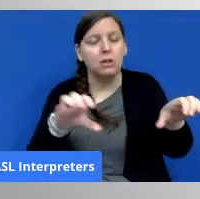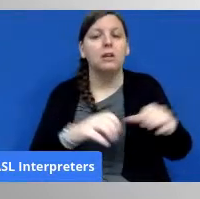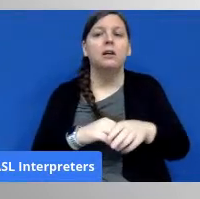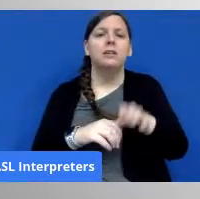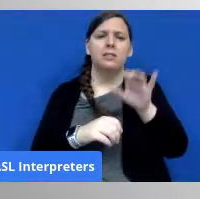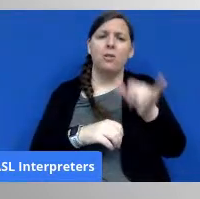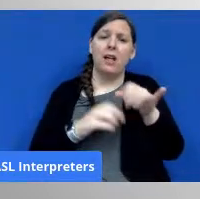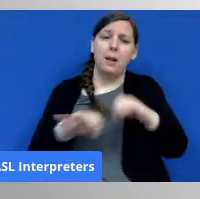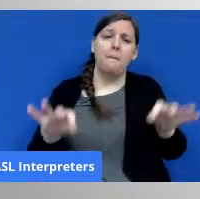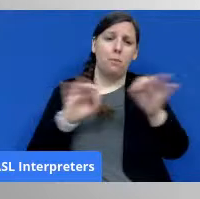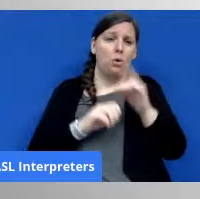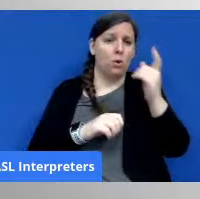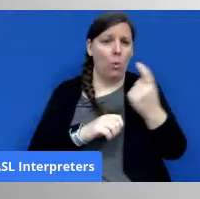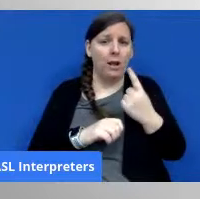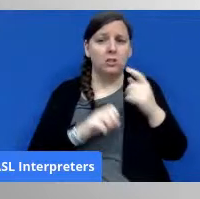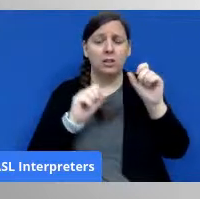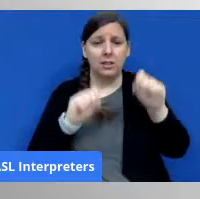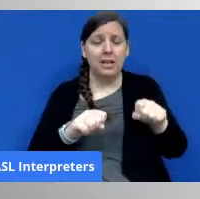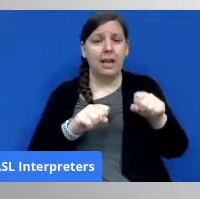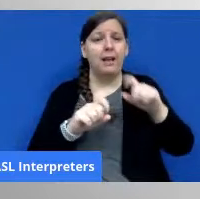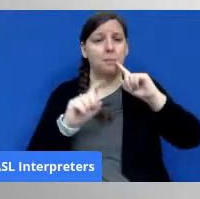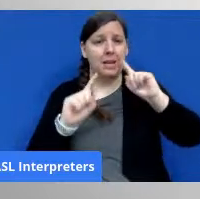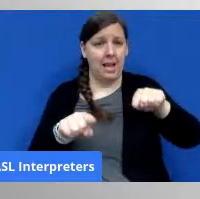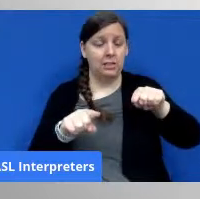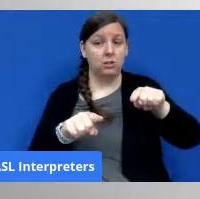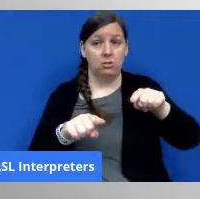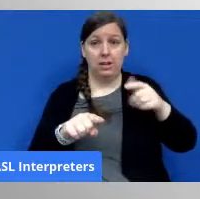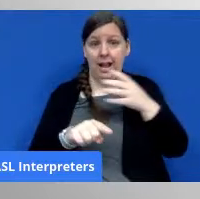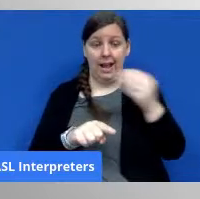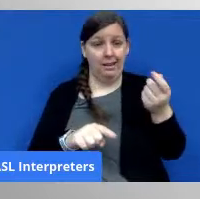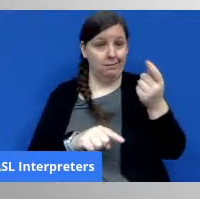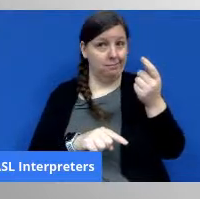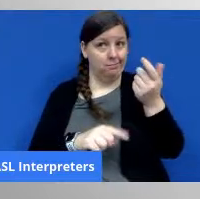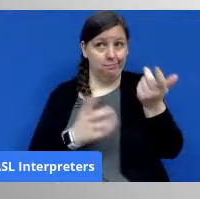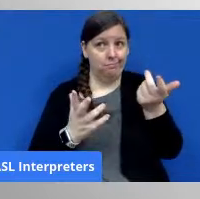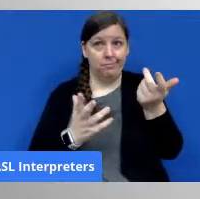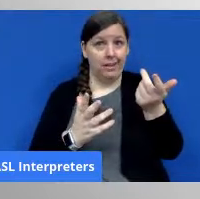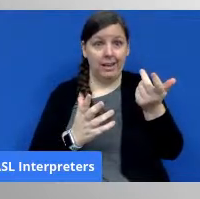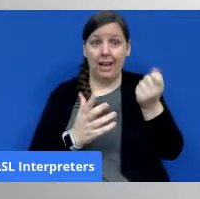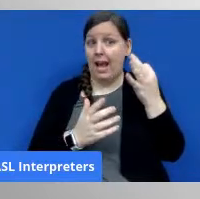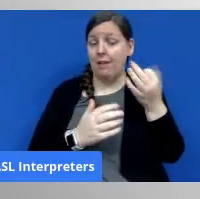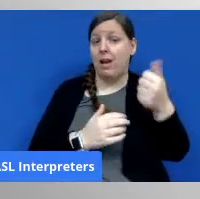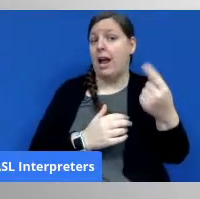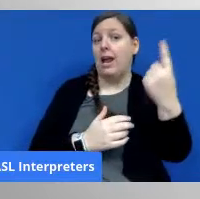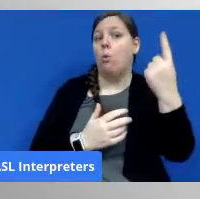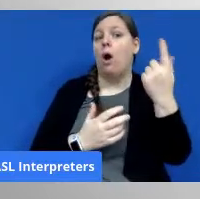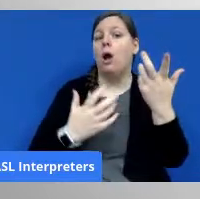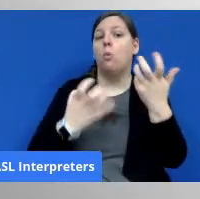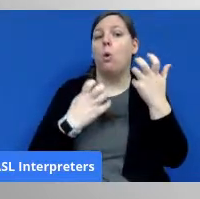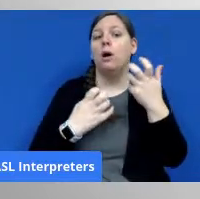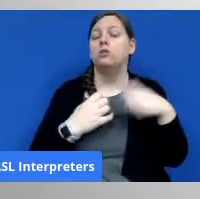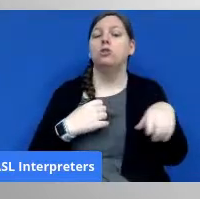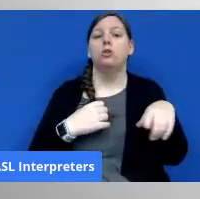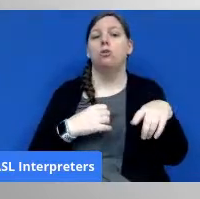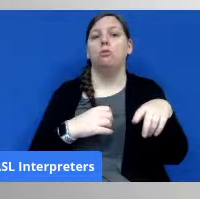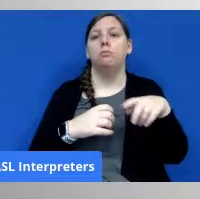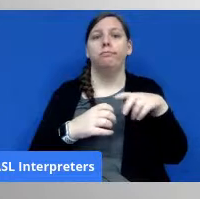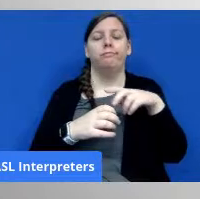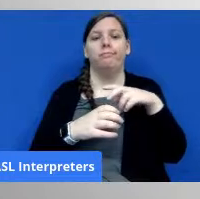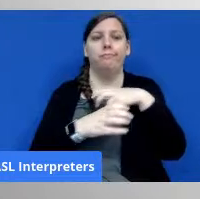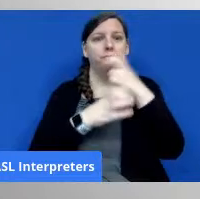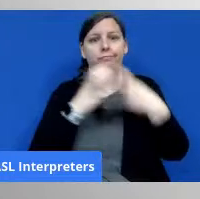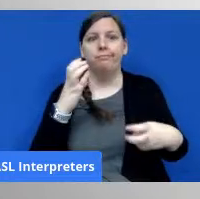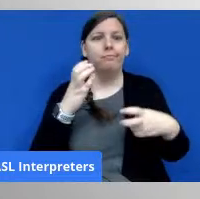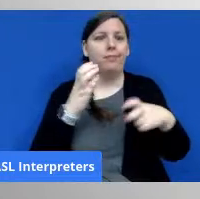important question that can be answered. And again, if there's anybody who wants to dive into that's listened to this, or Jerry Shannon, my colleague who